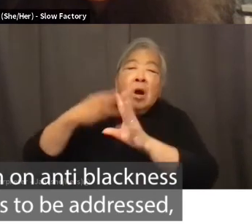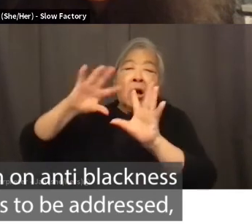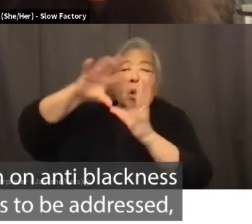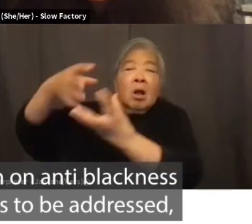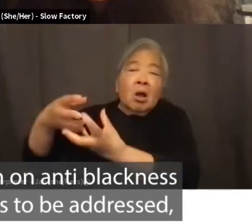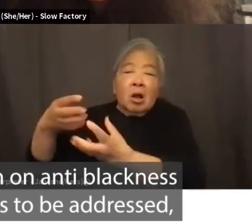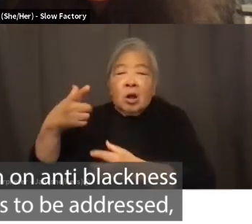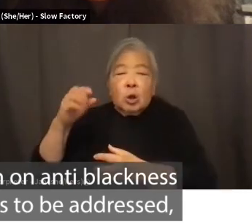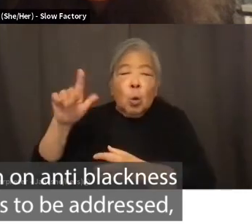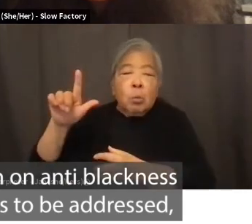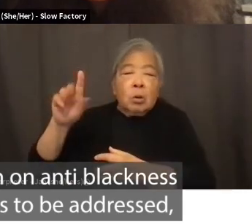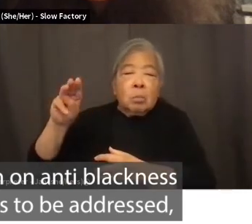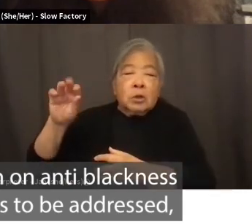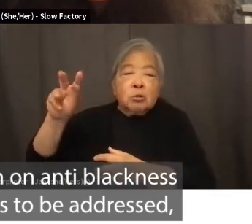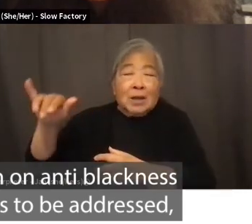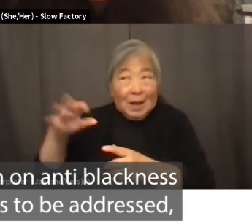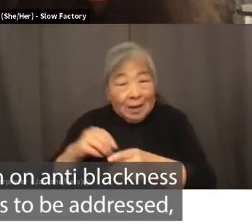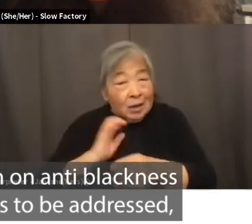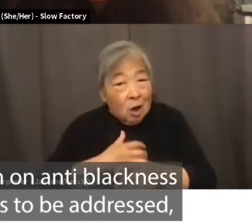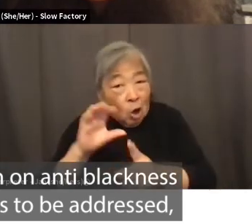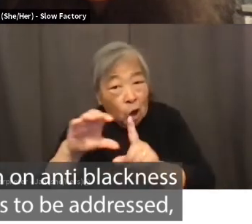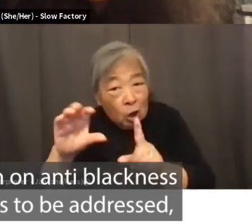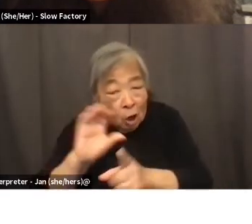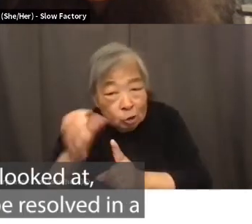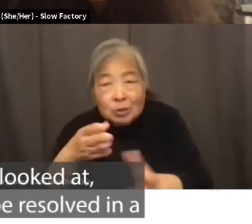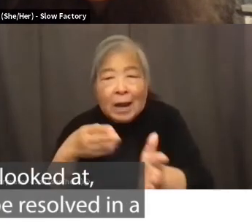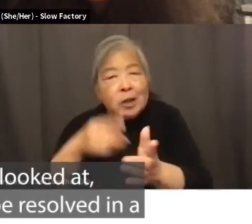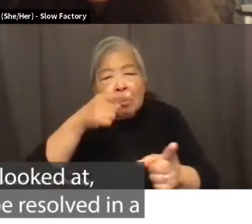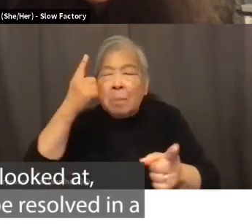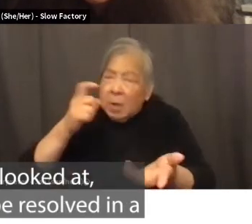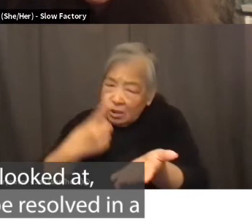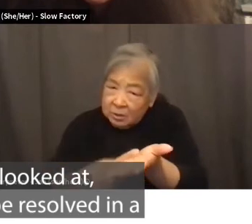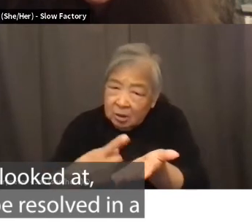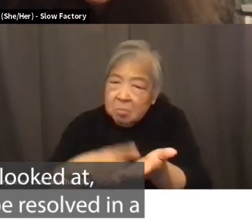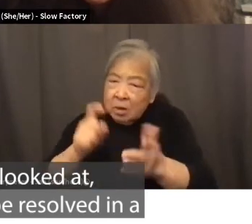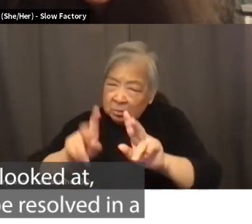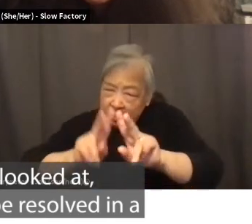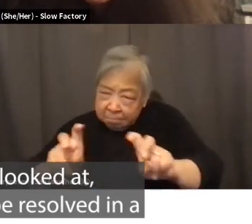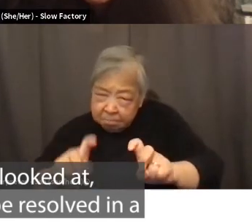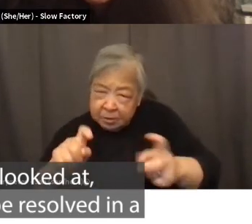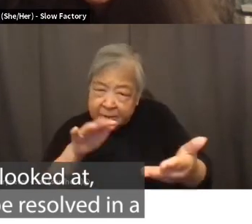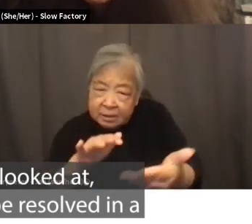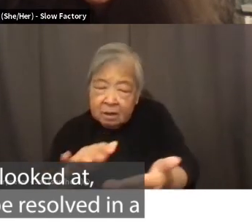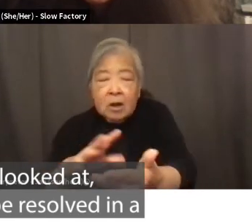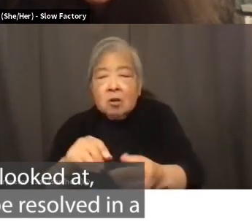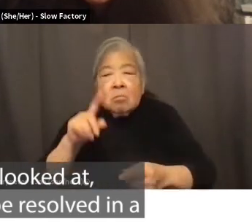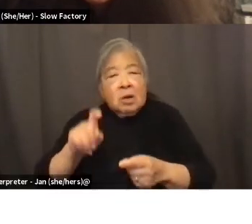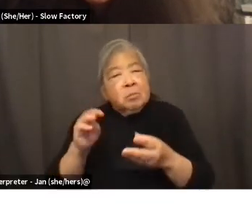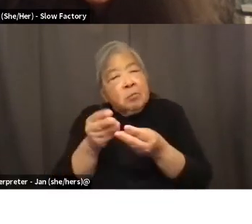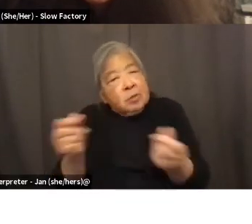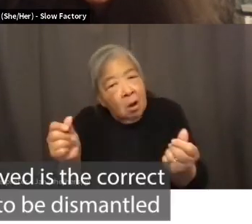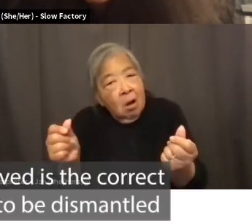on anti-Blackness in our cultures needs to be addressed, needs to be looked at, and it needs to be resolved